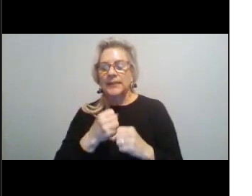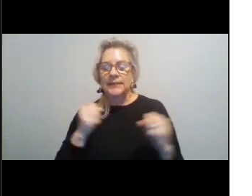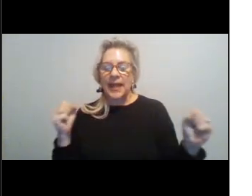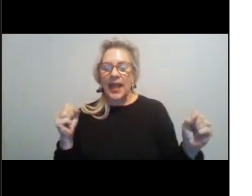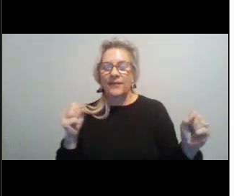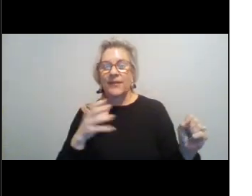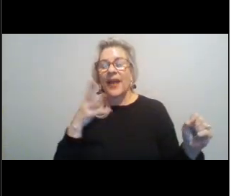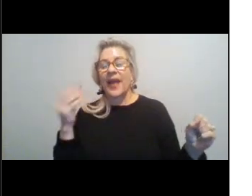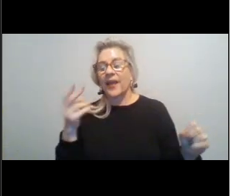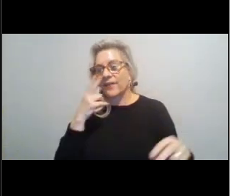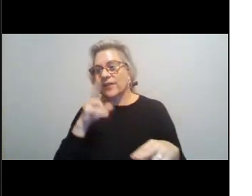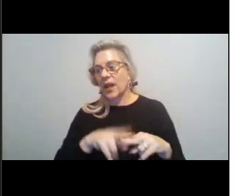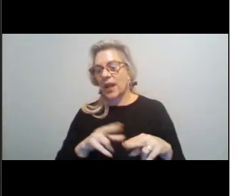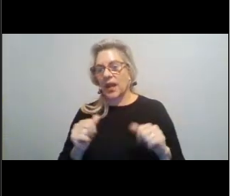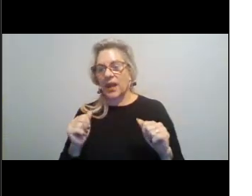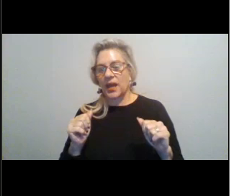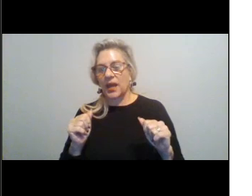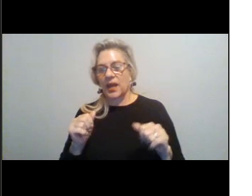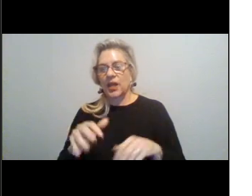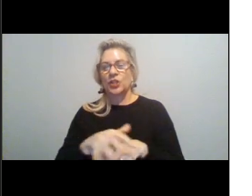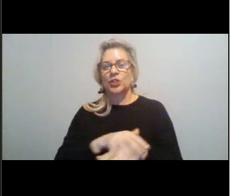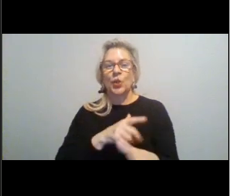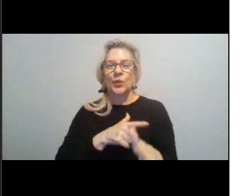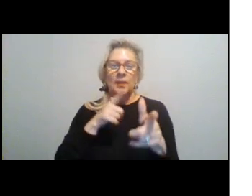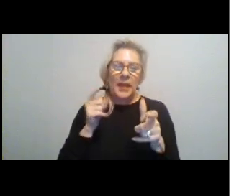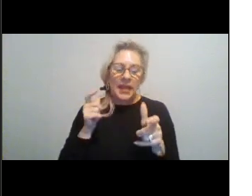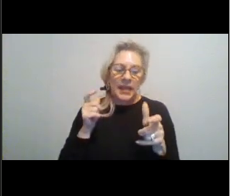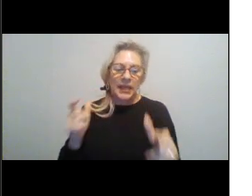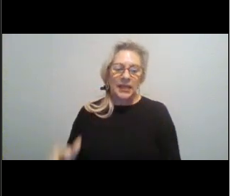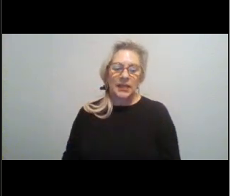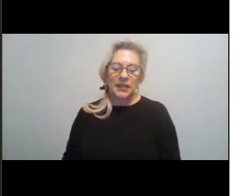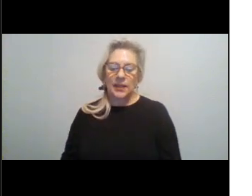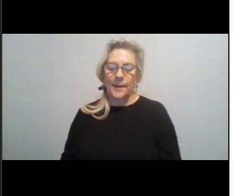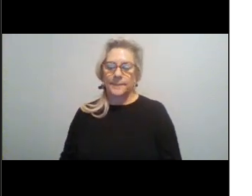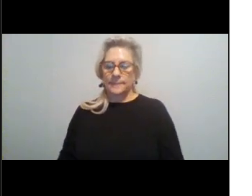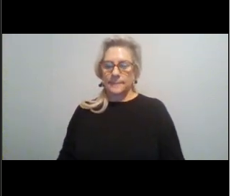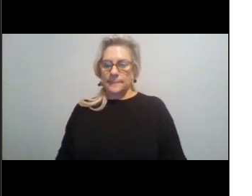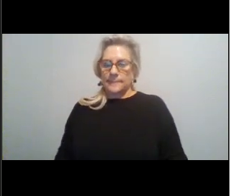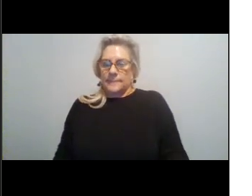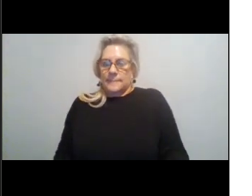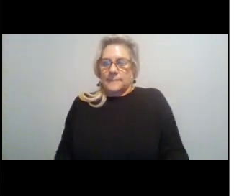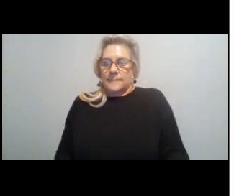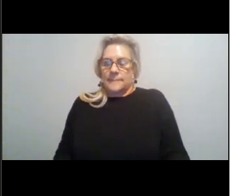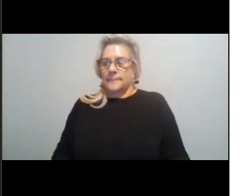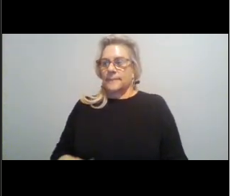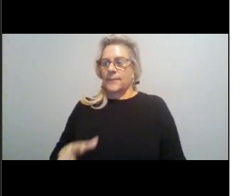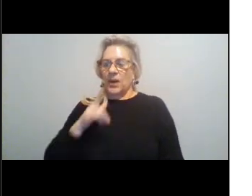fun. It's slow speed, so it's going to not have the kind of impact that